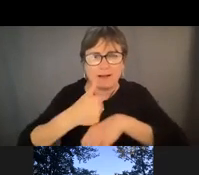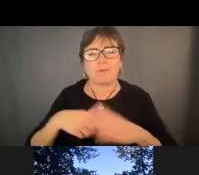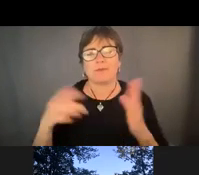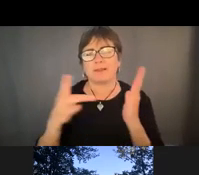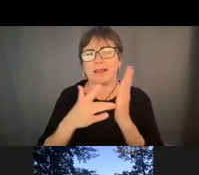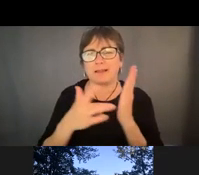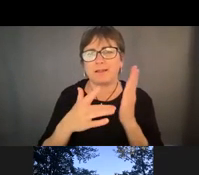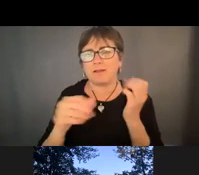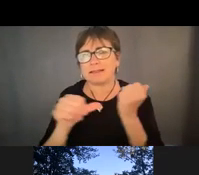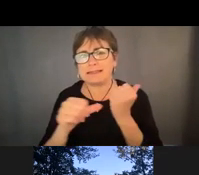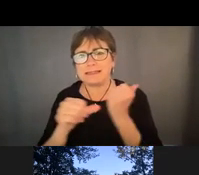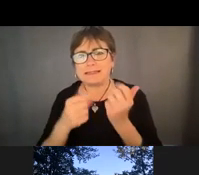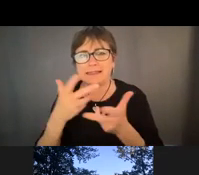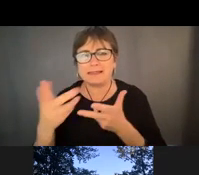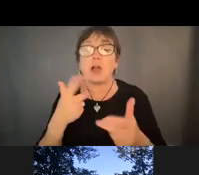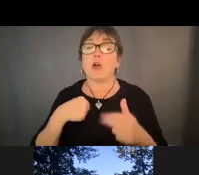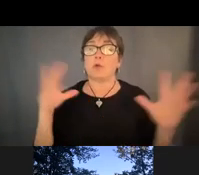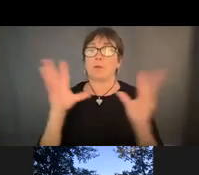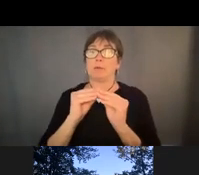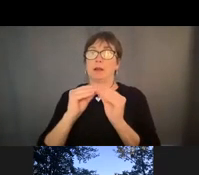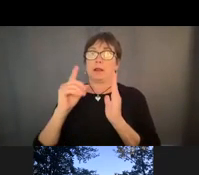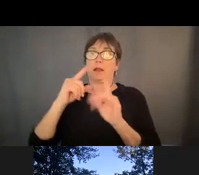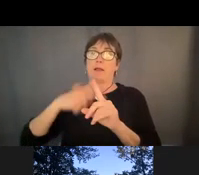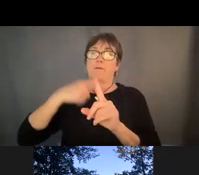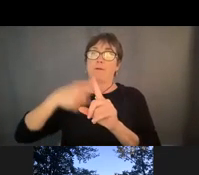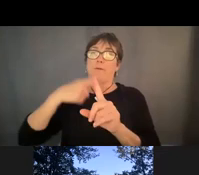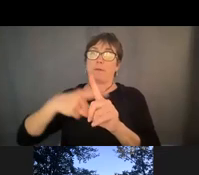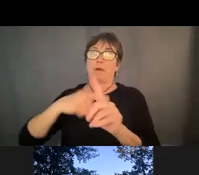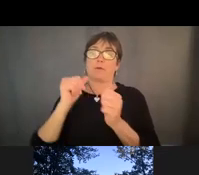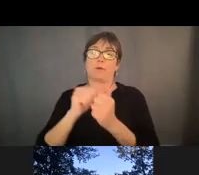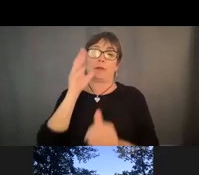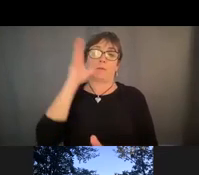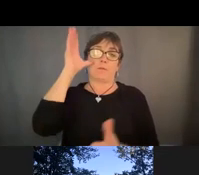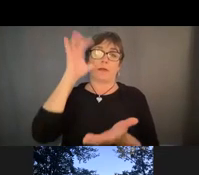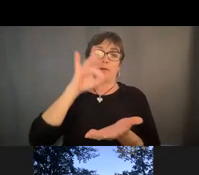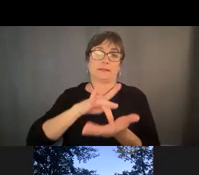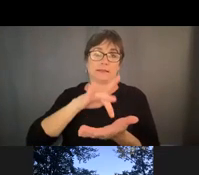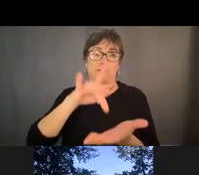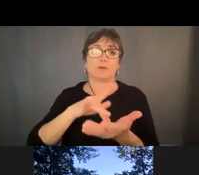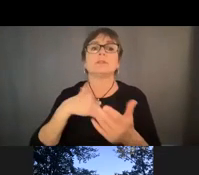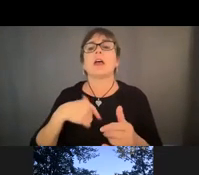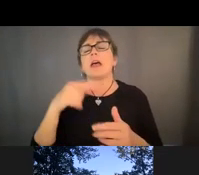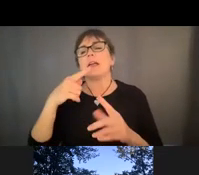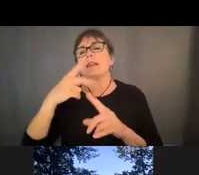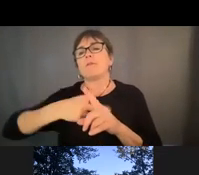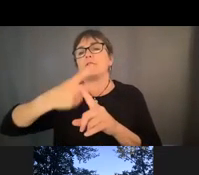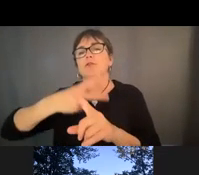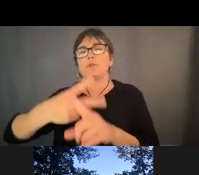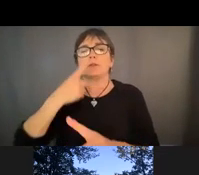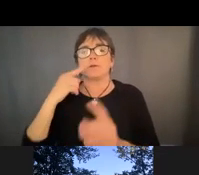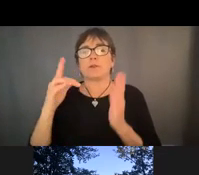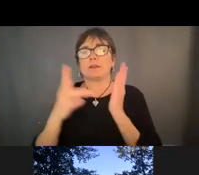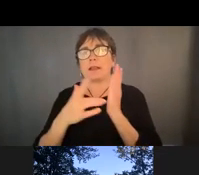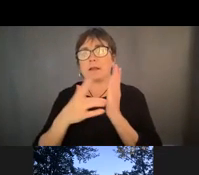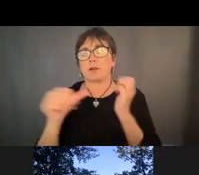for our community of practice meetings monthly with our parent centers, and then every other month for our technical assistance meetings. Our parent centers right now are